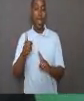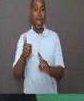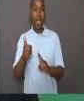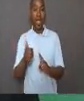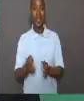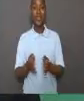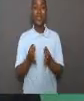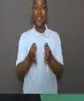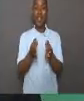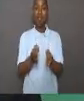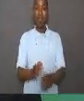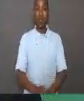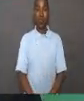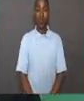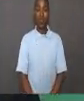again.